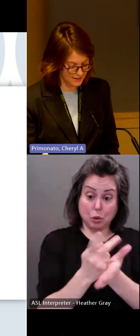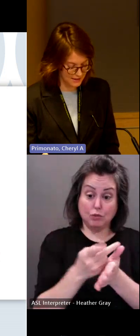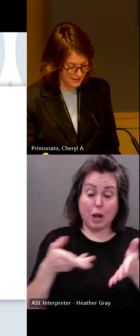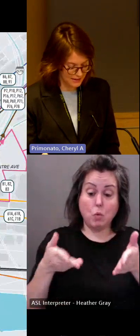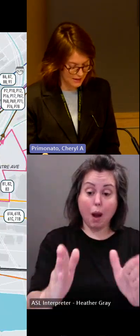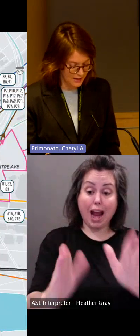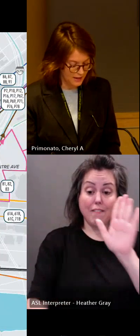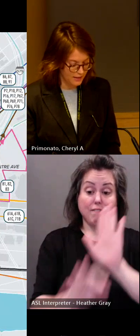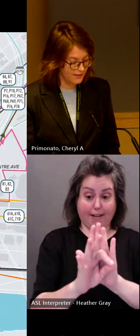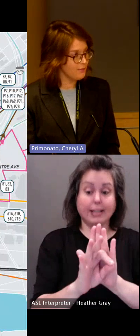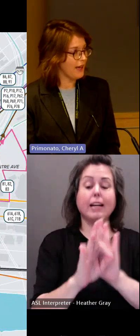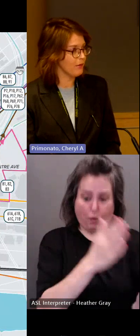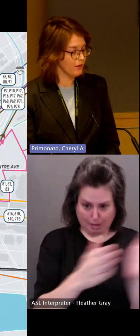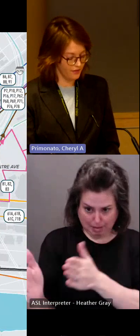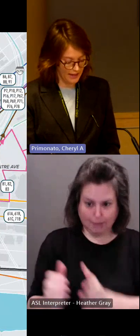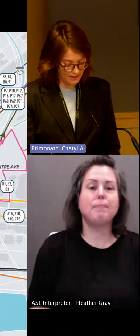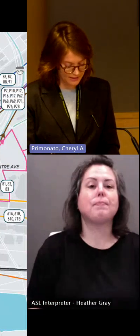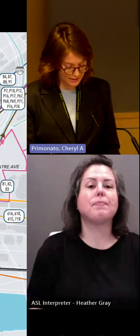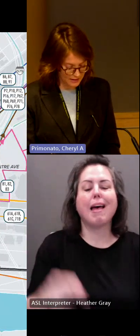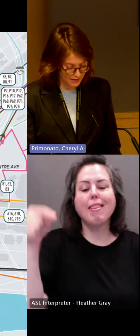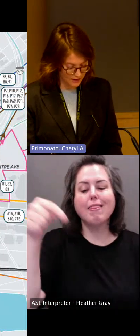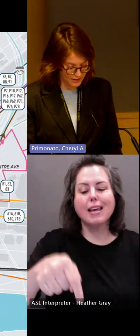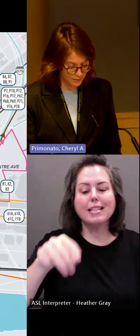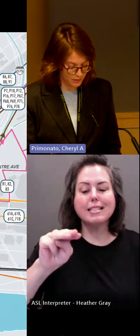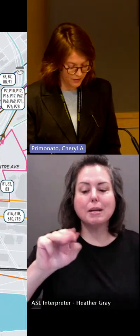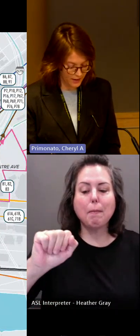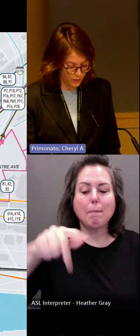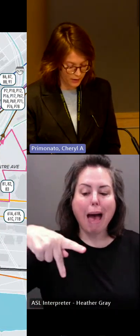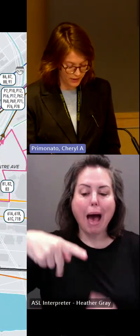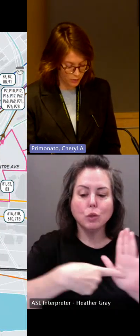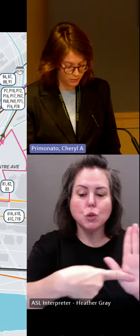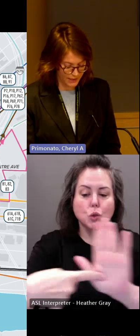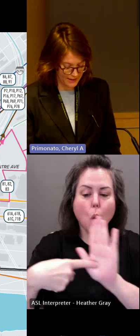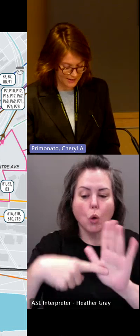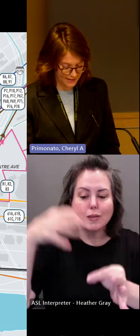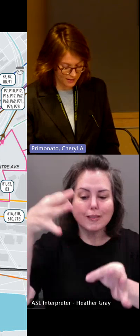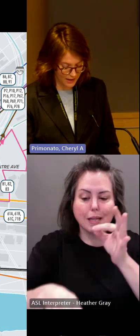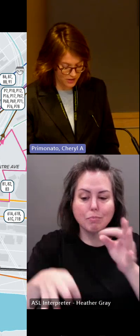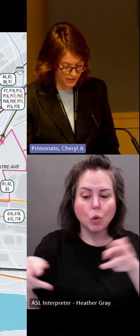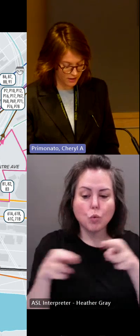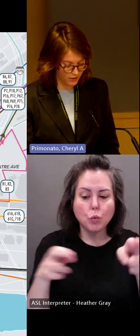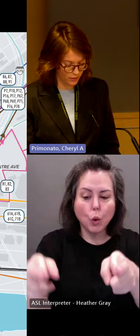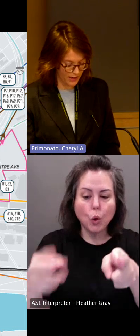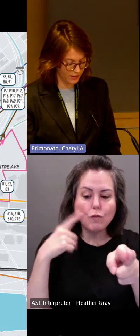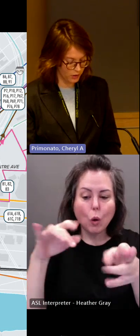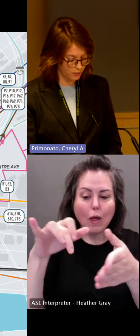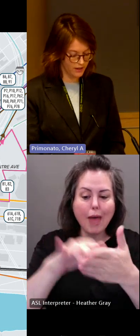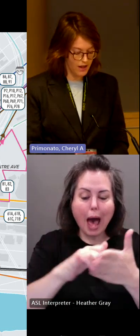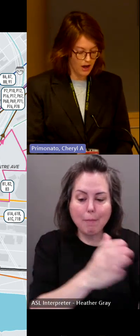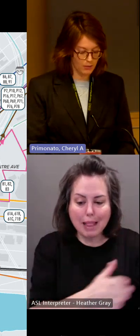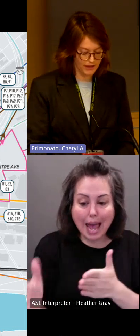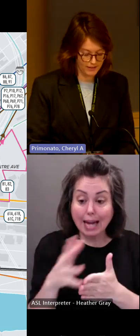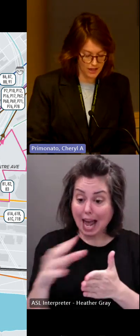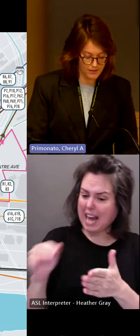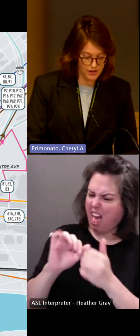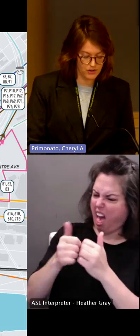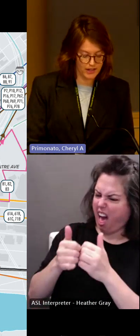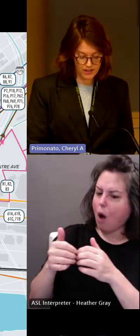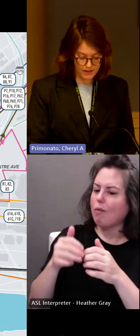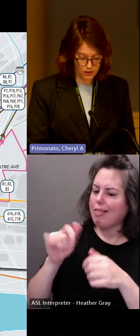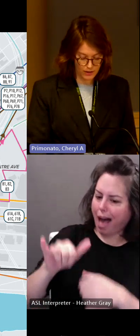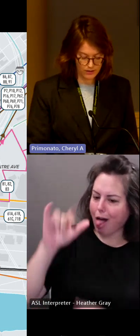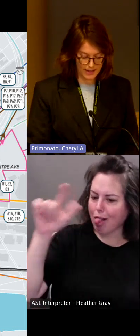planned. This map reflects a simplified routing loops planned, and the logic of the routing loops are based